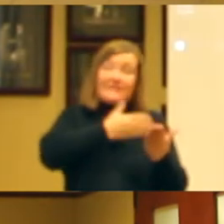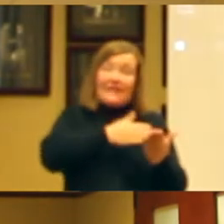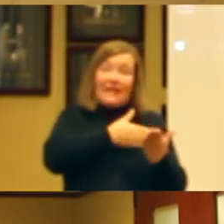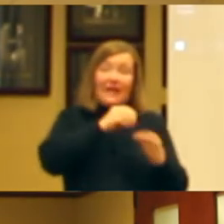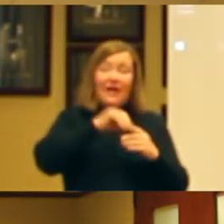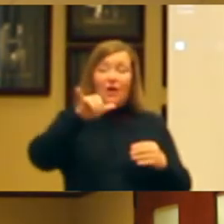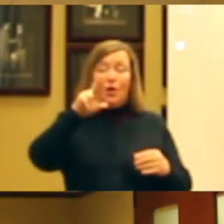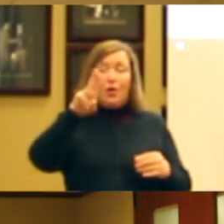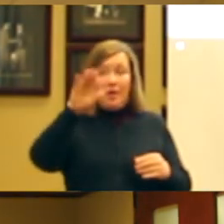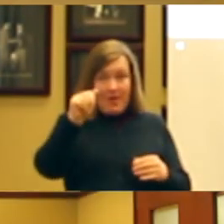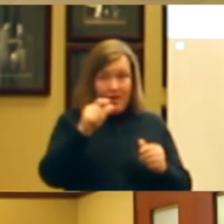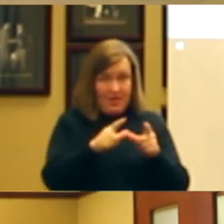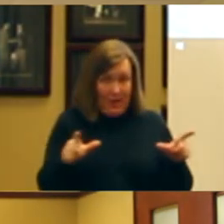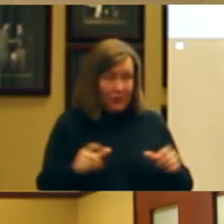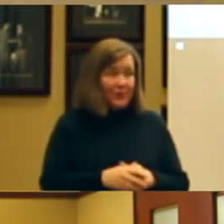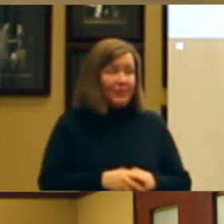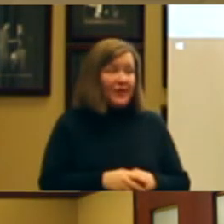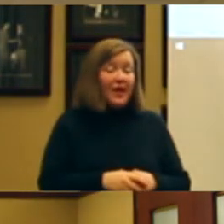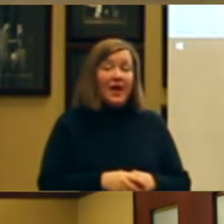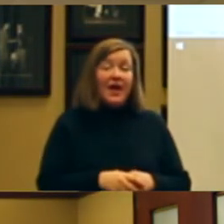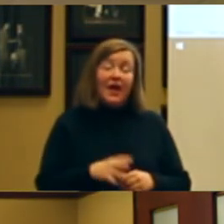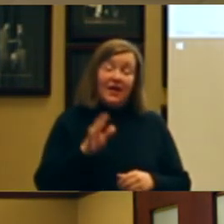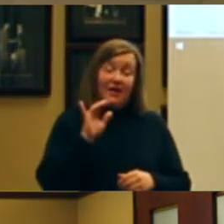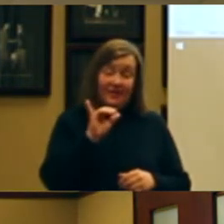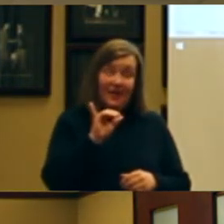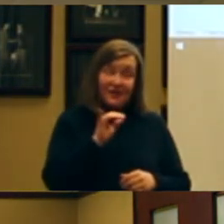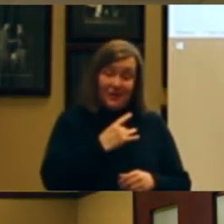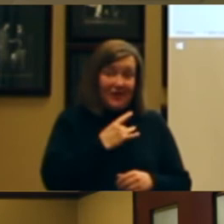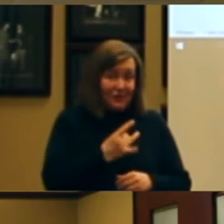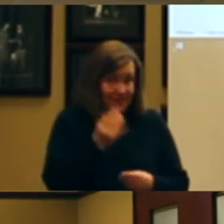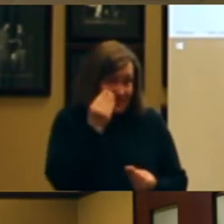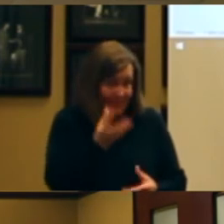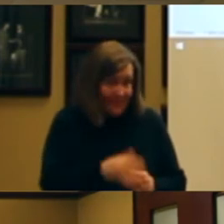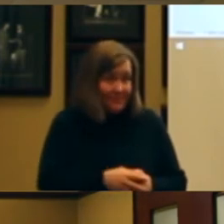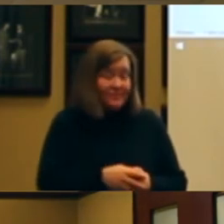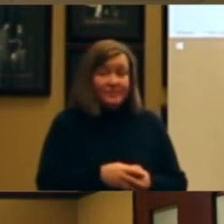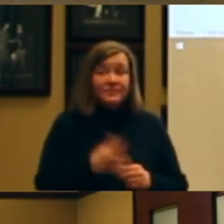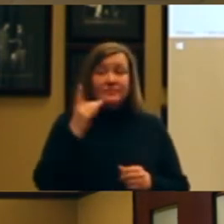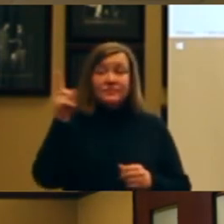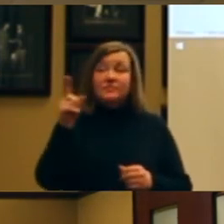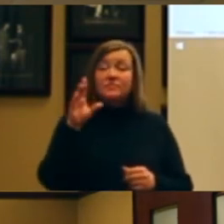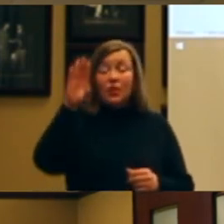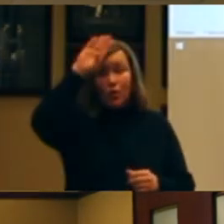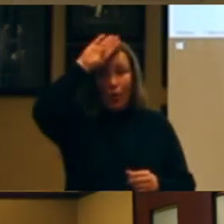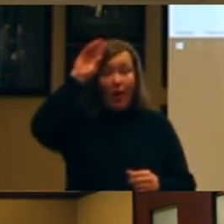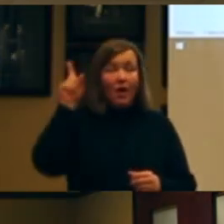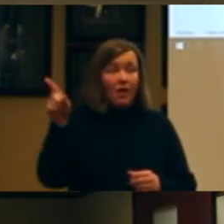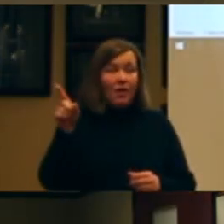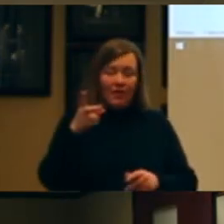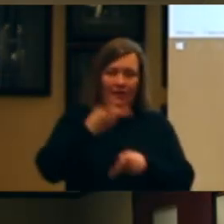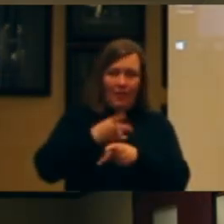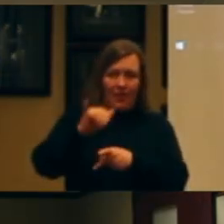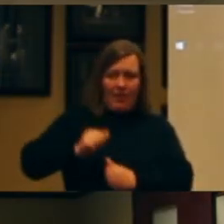in Yoruba language. And this is a very interesting detail, the fact that in Cuba they have kept